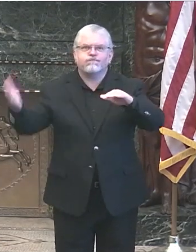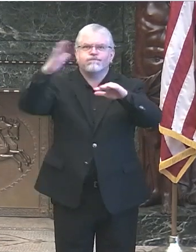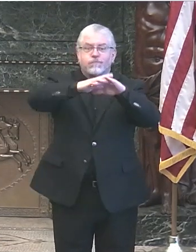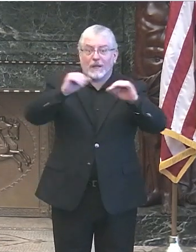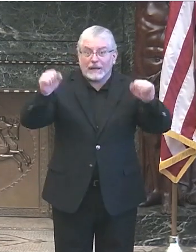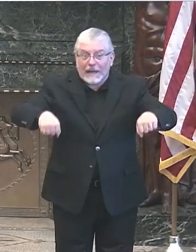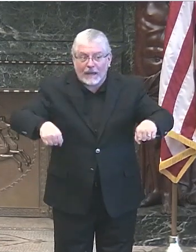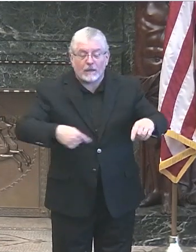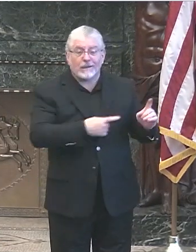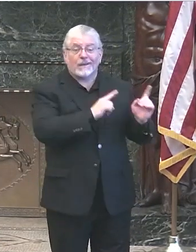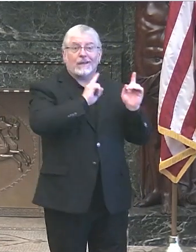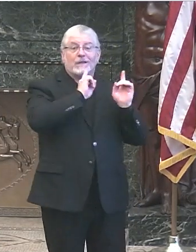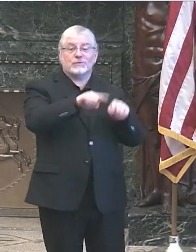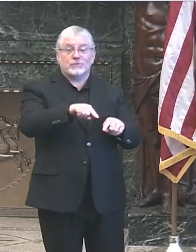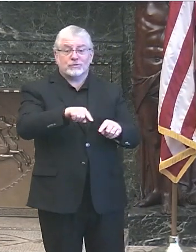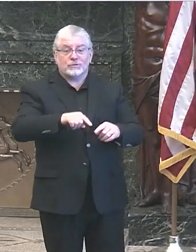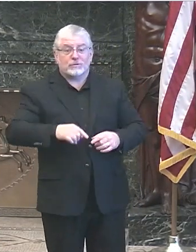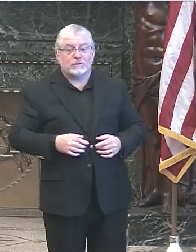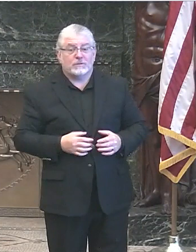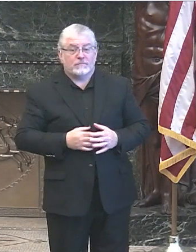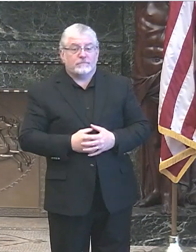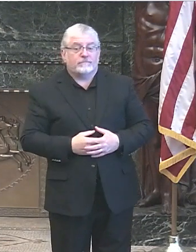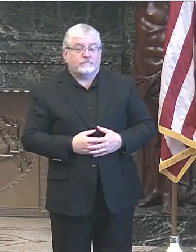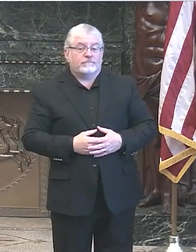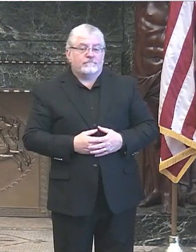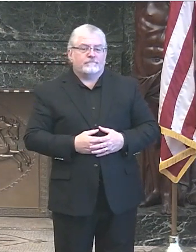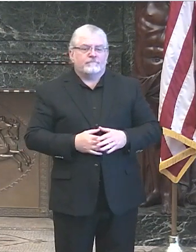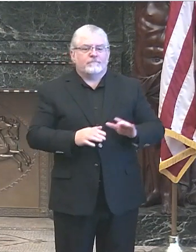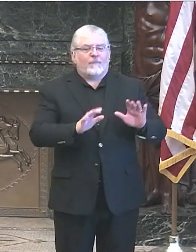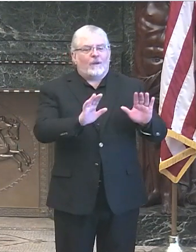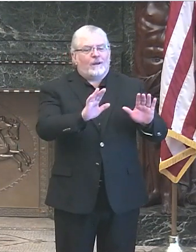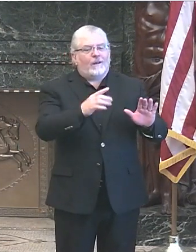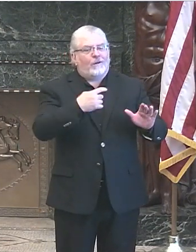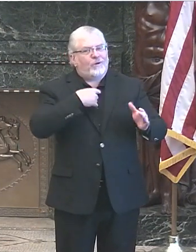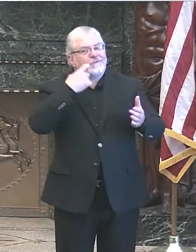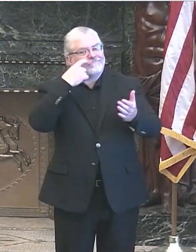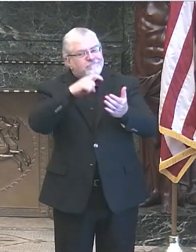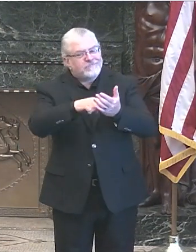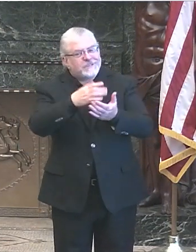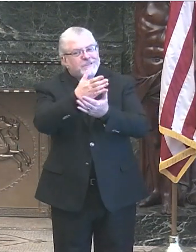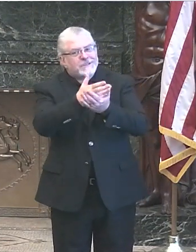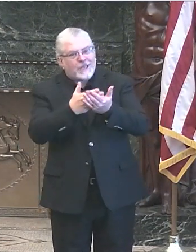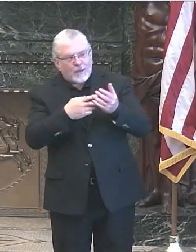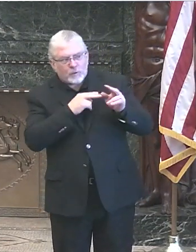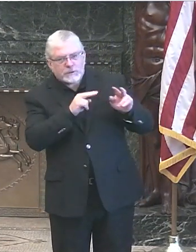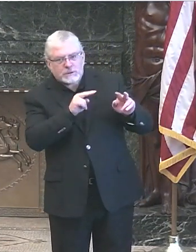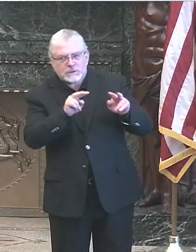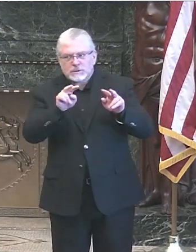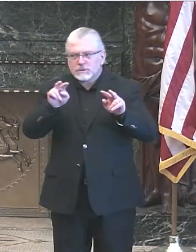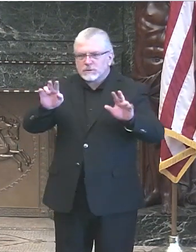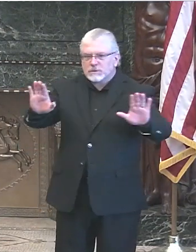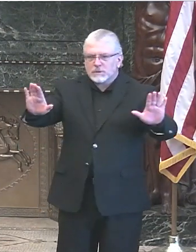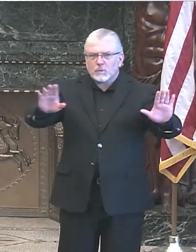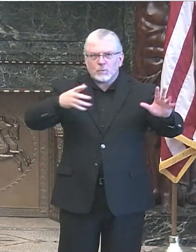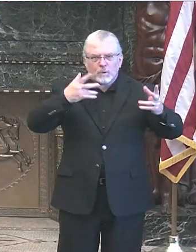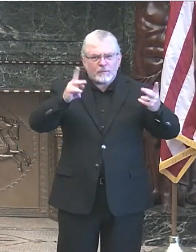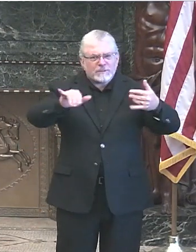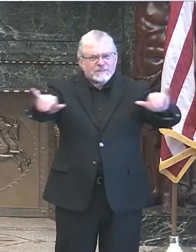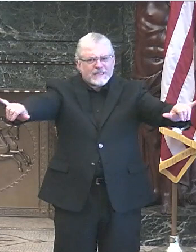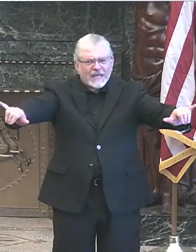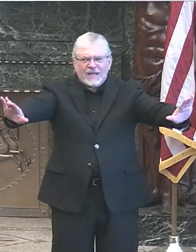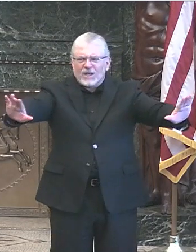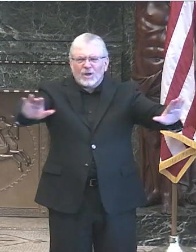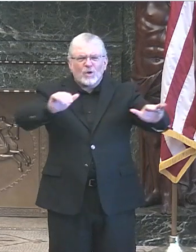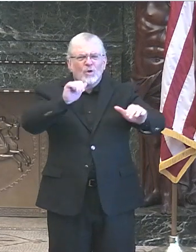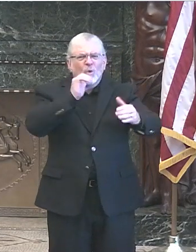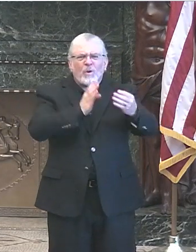cases, I don't want anybody to take that as a signal that they should stop doing social distancing. The virus is still out there. It's in every zip code. It's in every neighborhood.